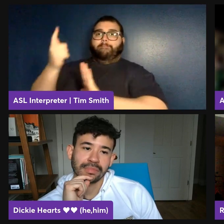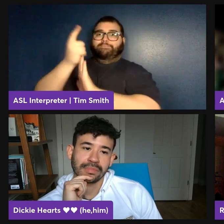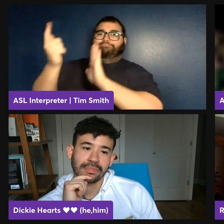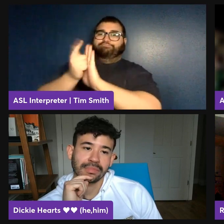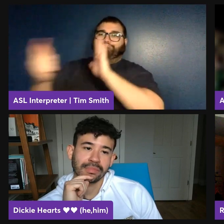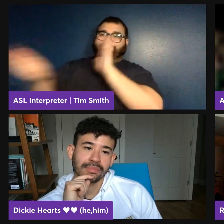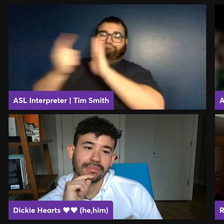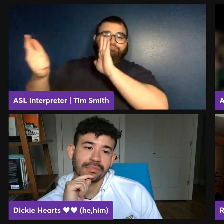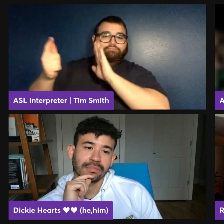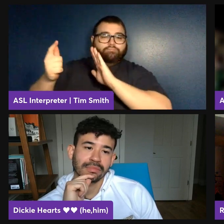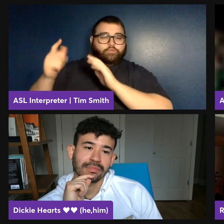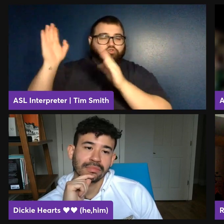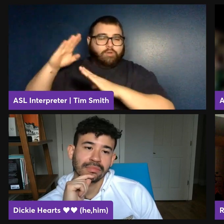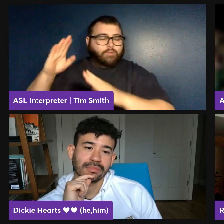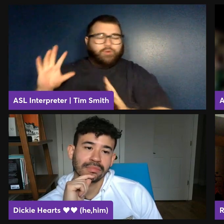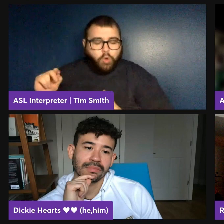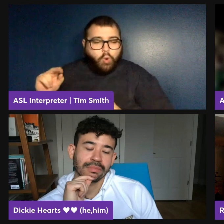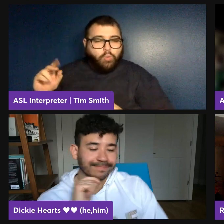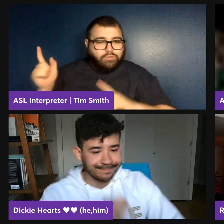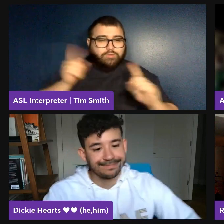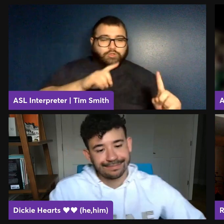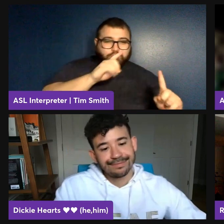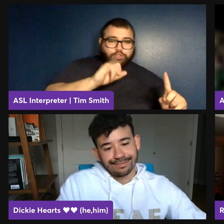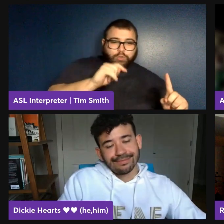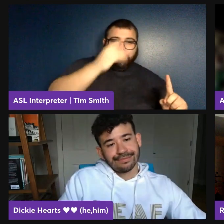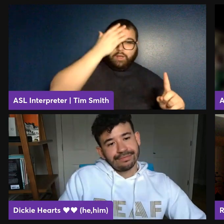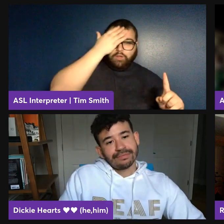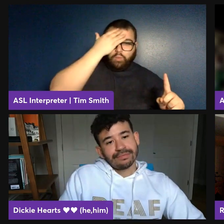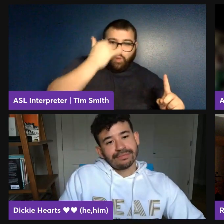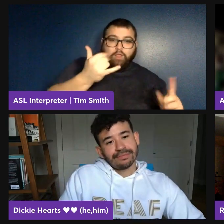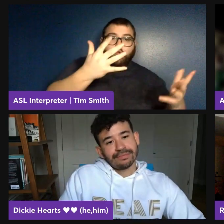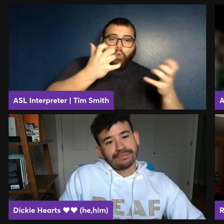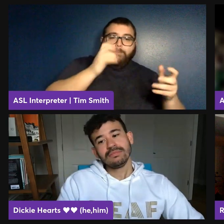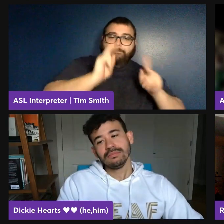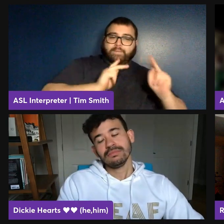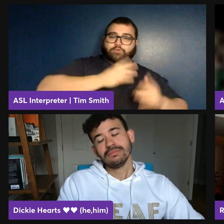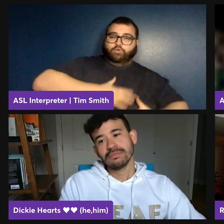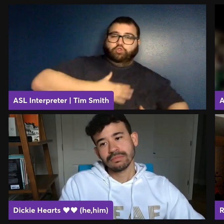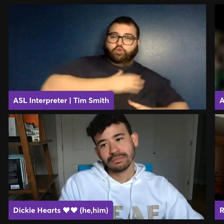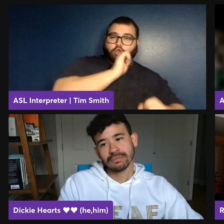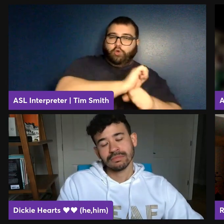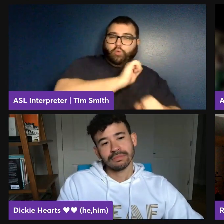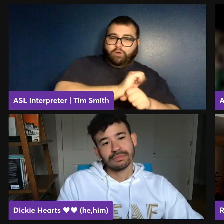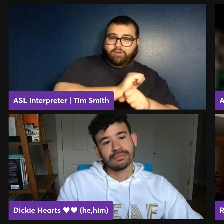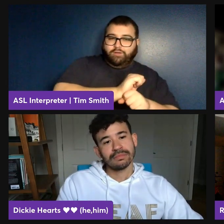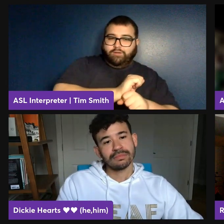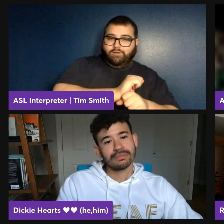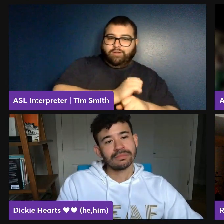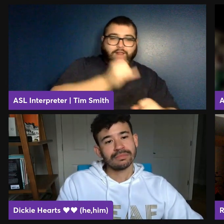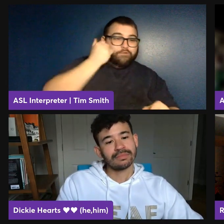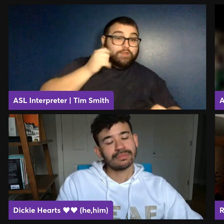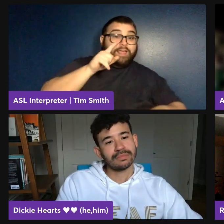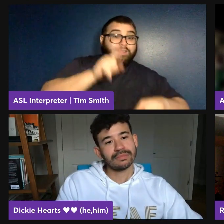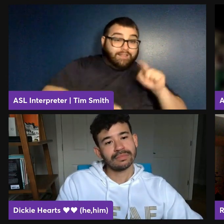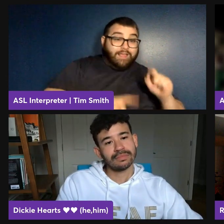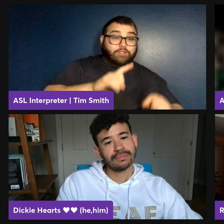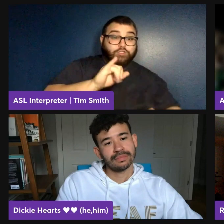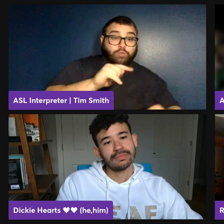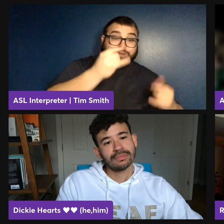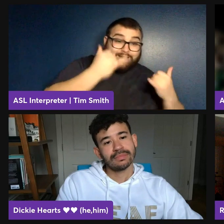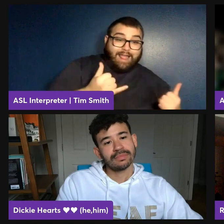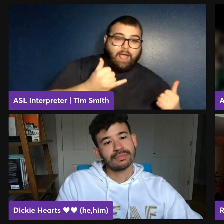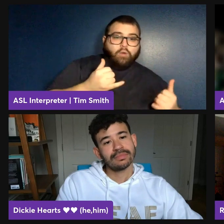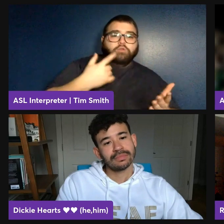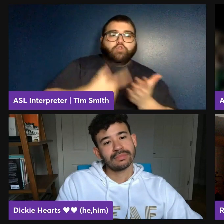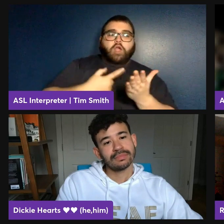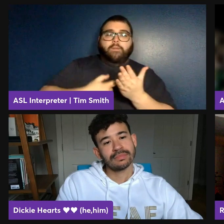No, it's because you want people to enjoy your work. And if you can't do it now, at least start talking about when you can or